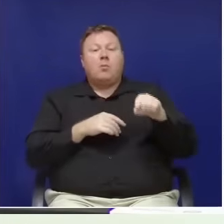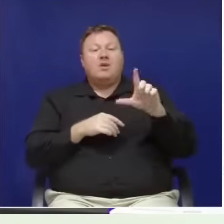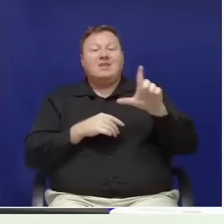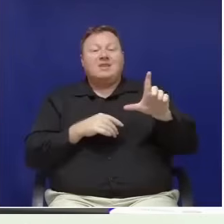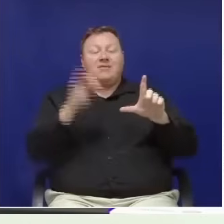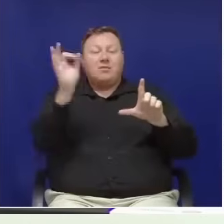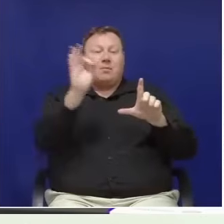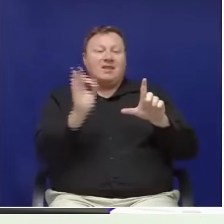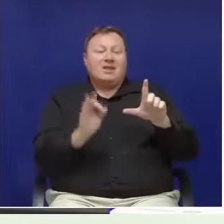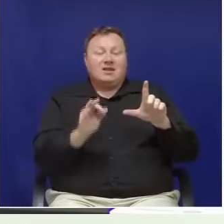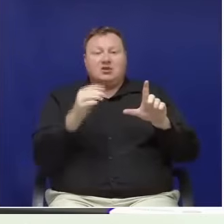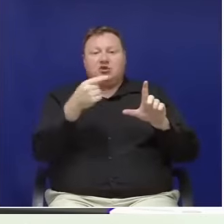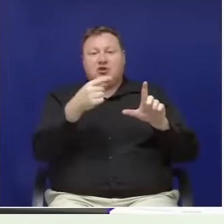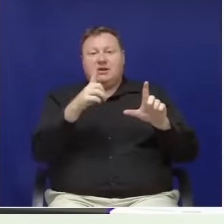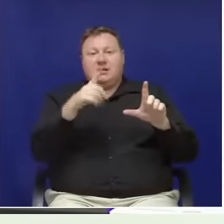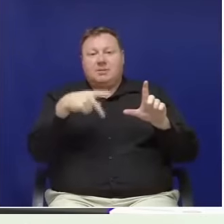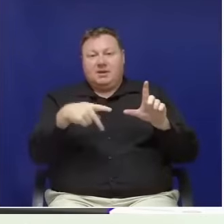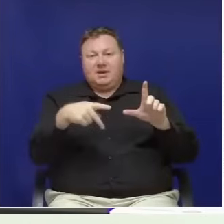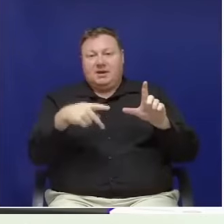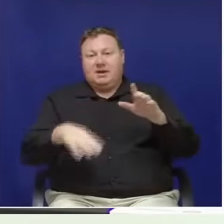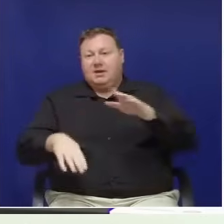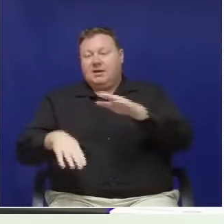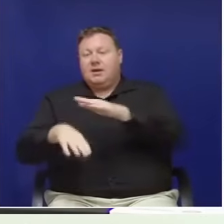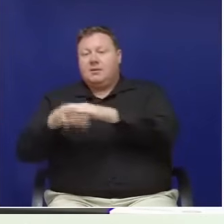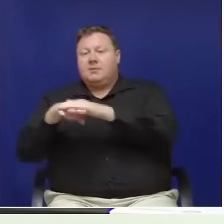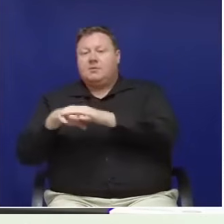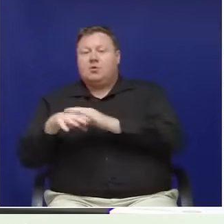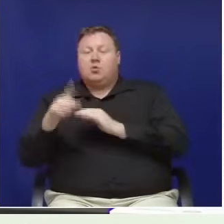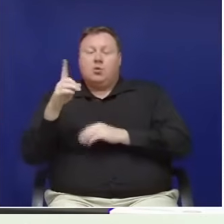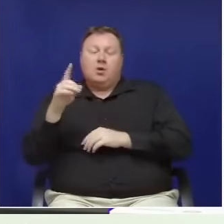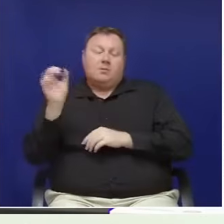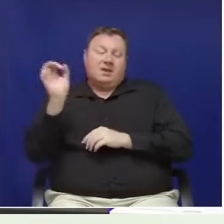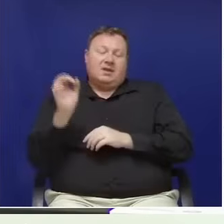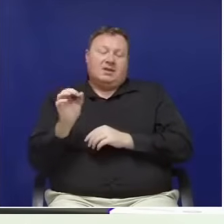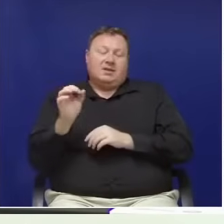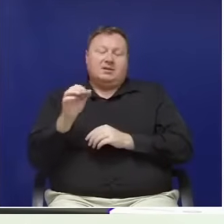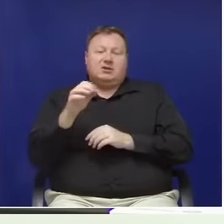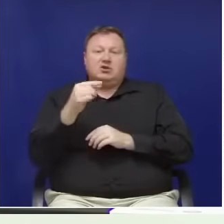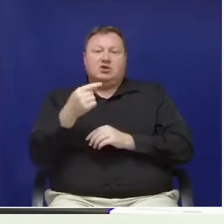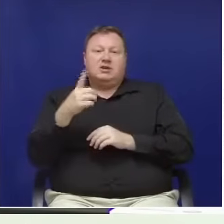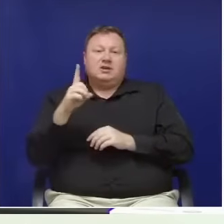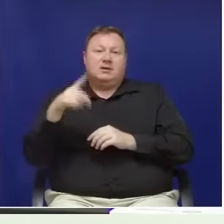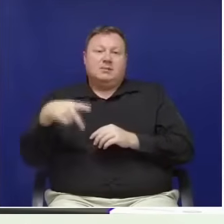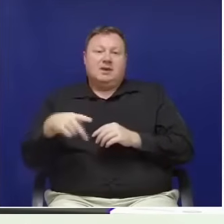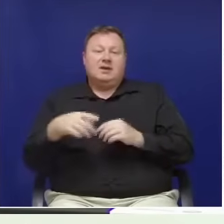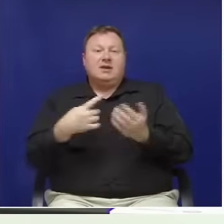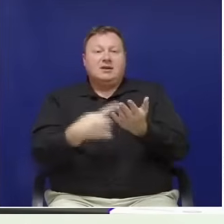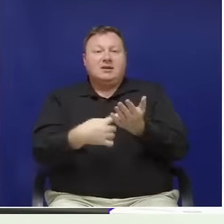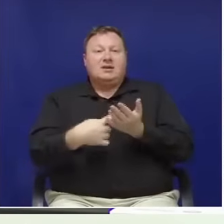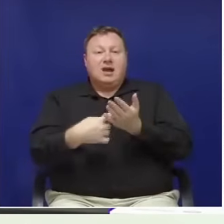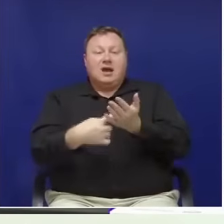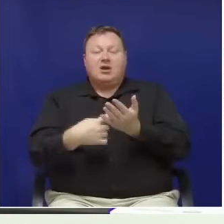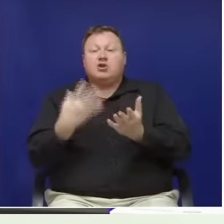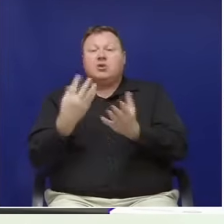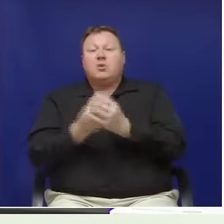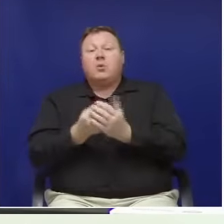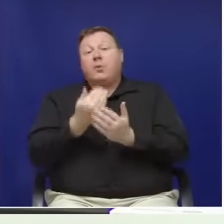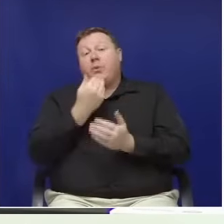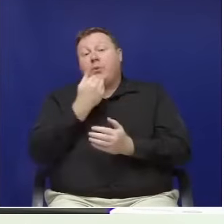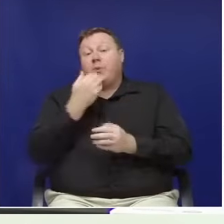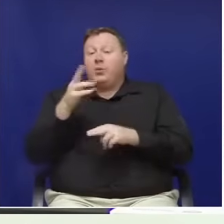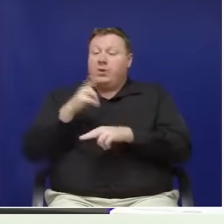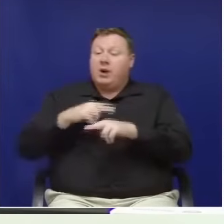GDP. Discussions with National Treasury are underway. This